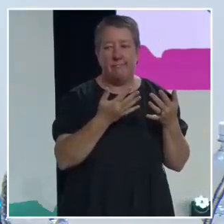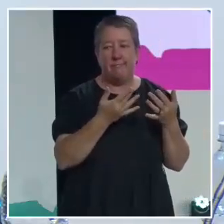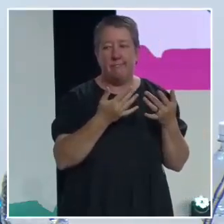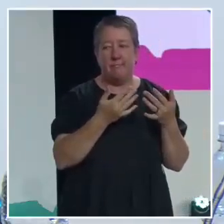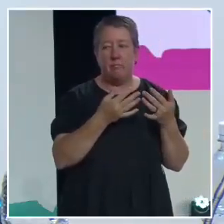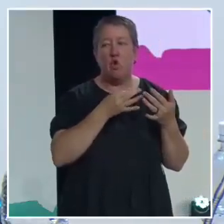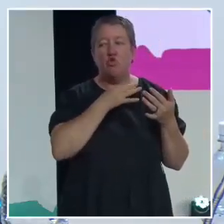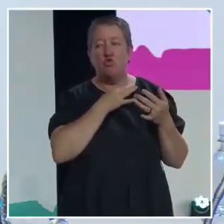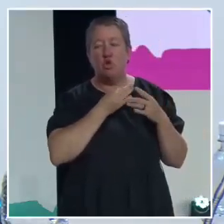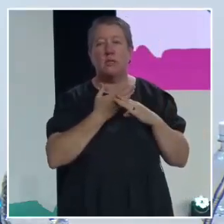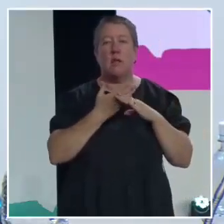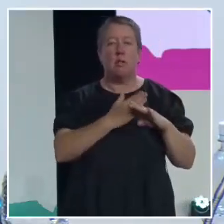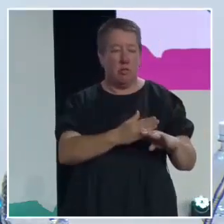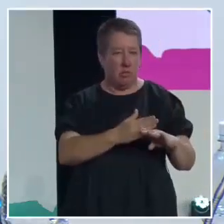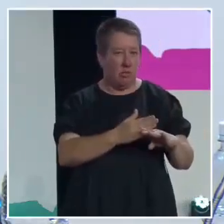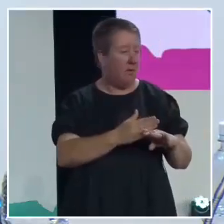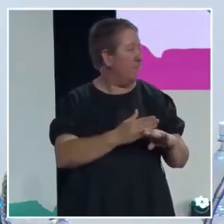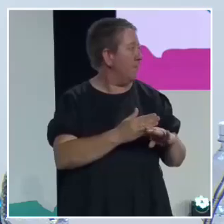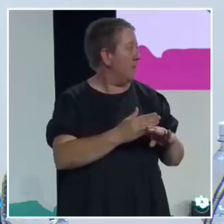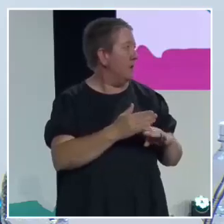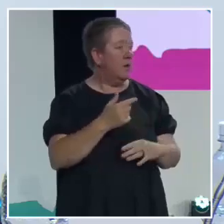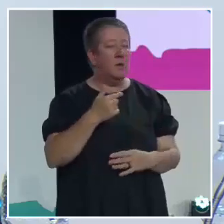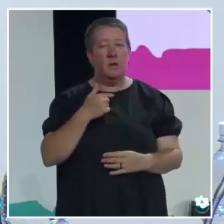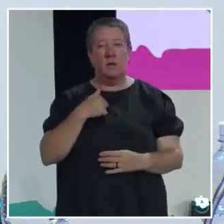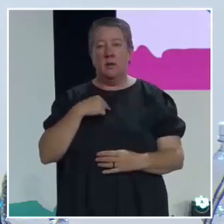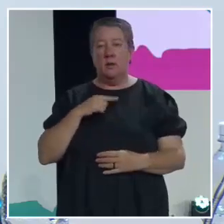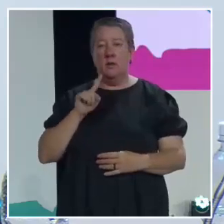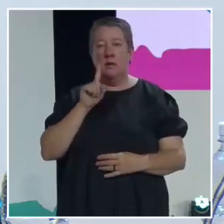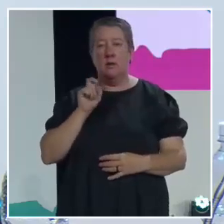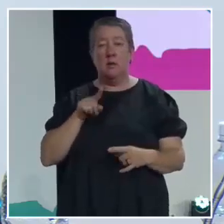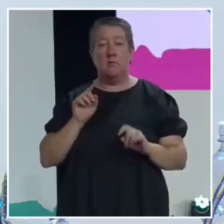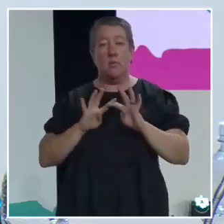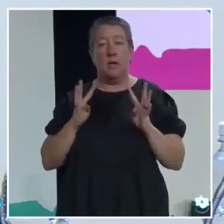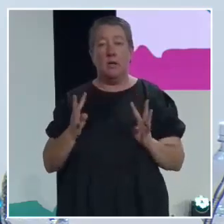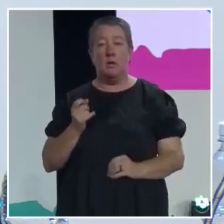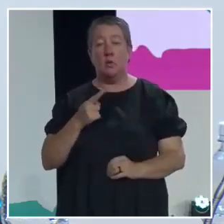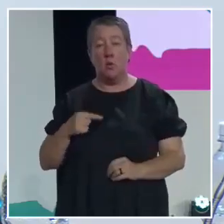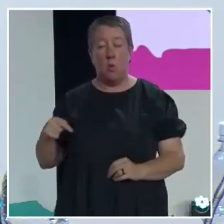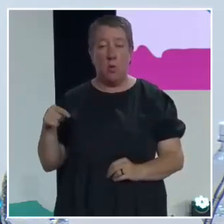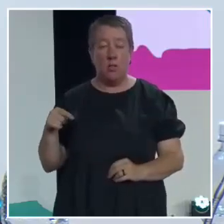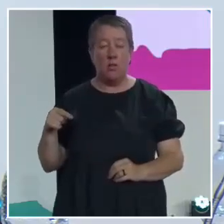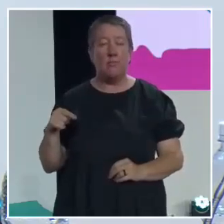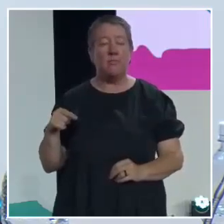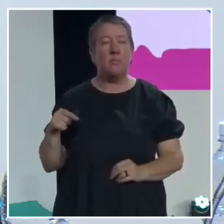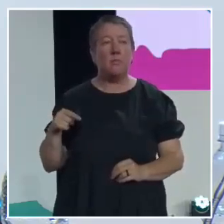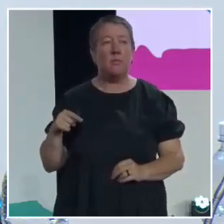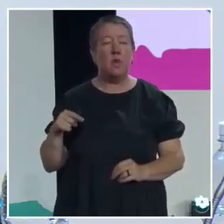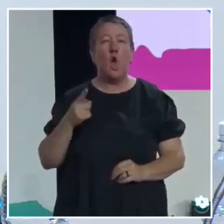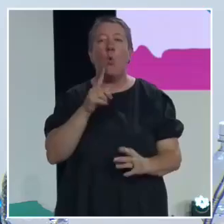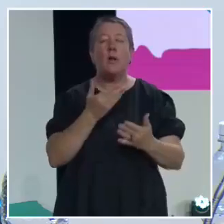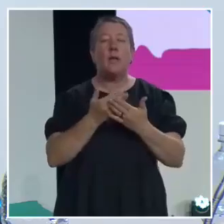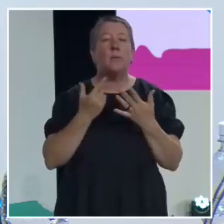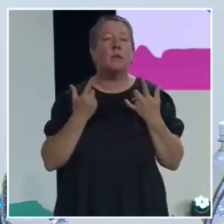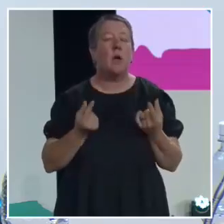the follower instead of the leader. So my question for all the panelists, if you can provide your insight and input, is what can be